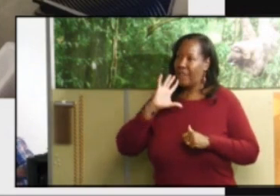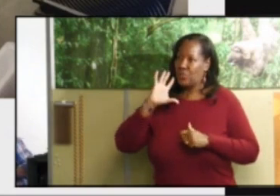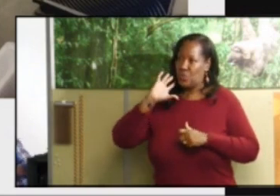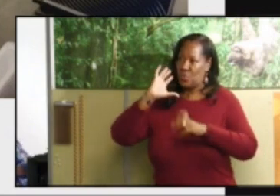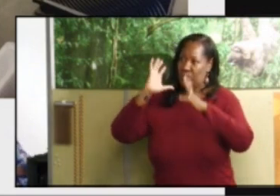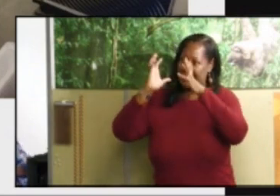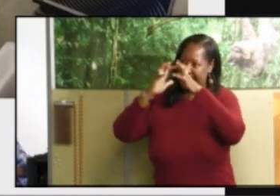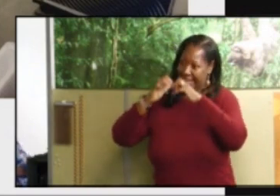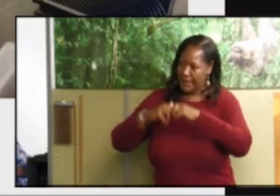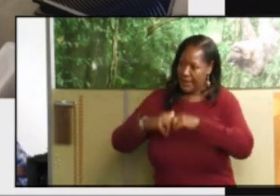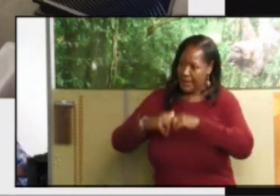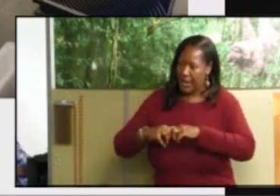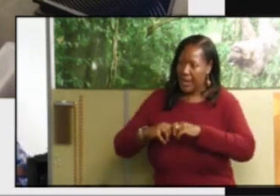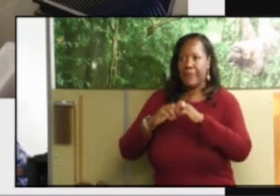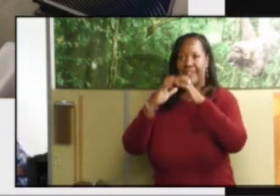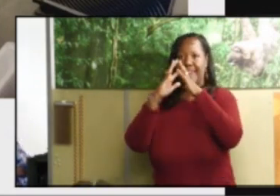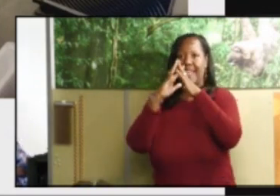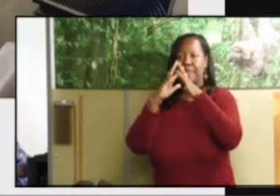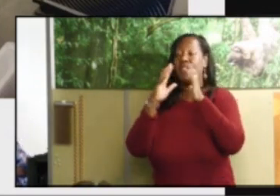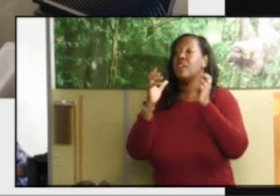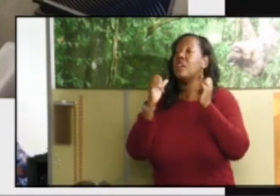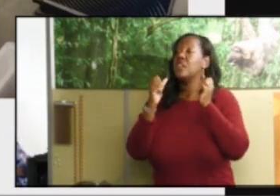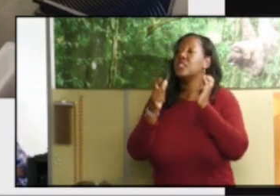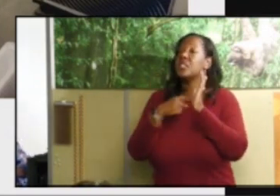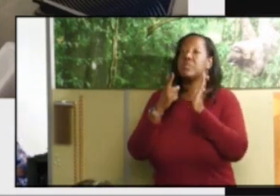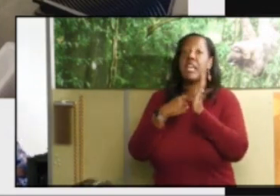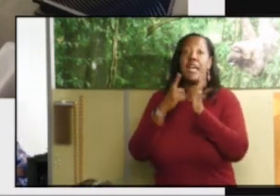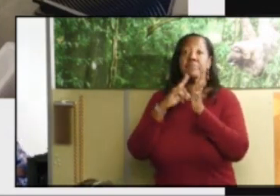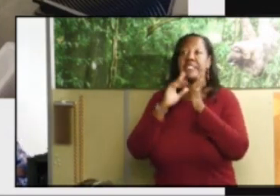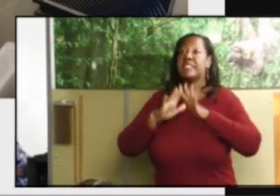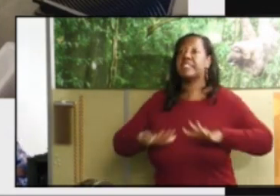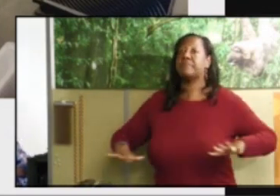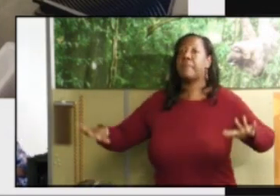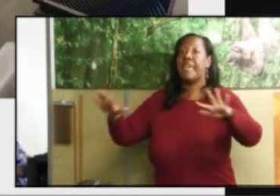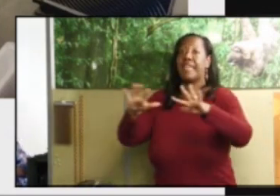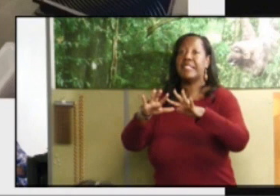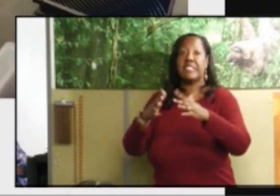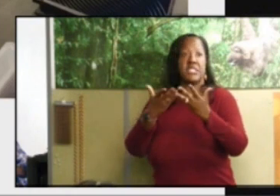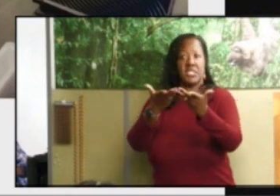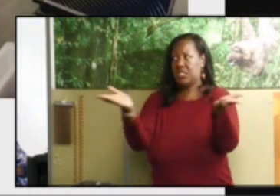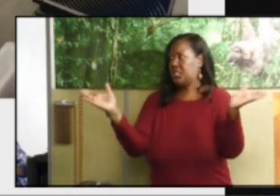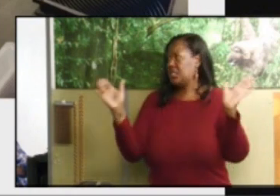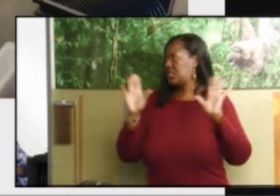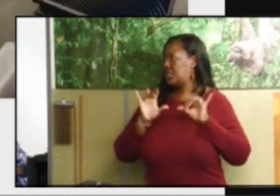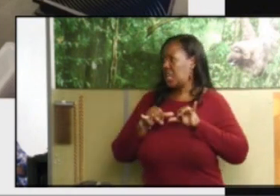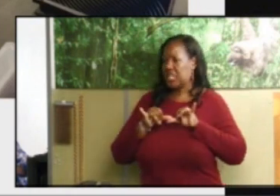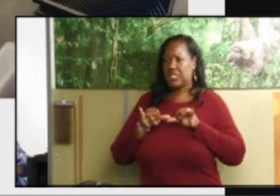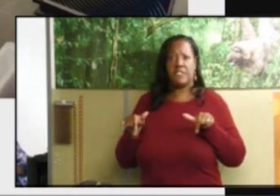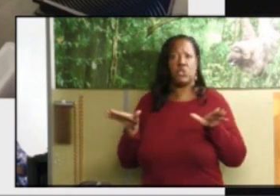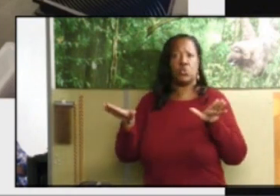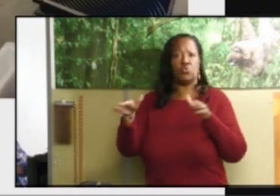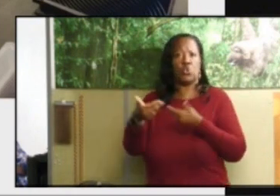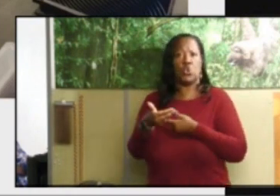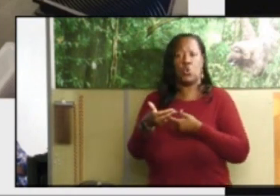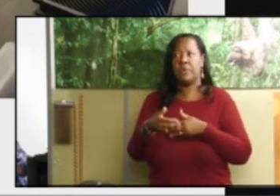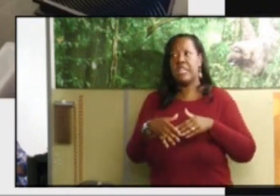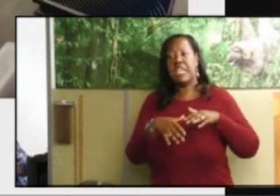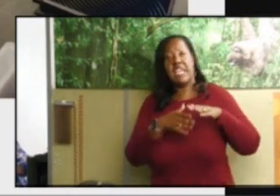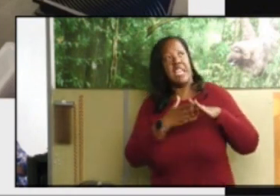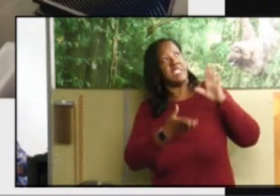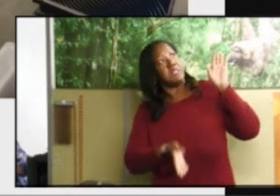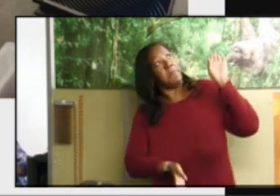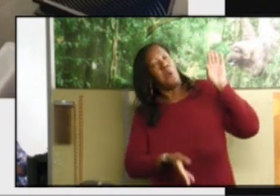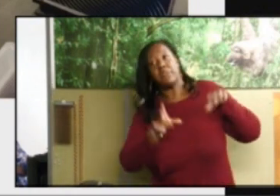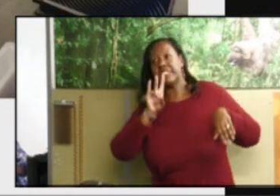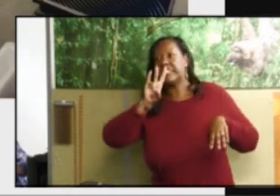that roughly is the size of this room. Components are like 7 feet tall, but it has to all pack down into about 8